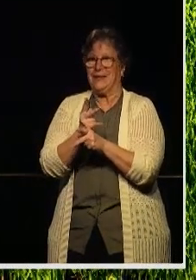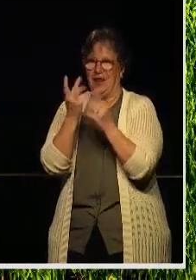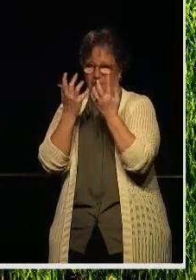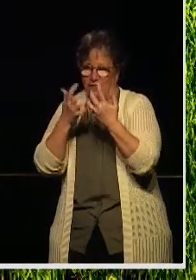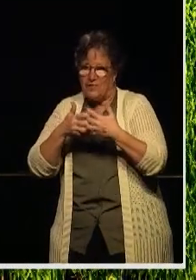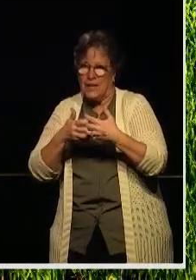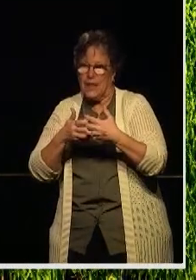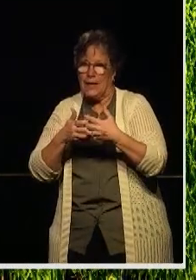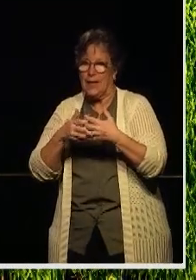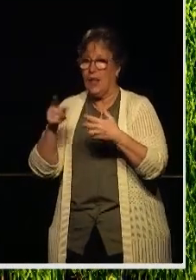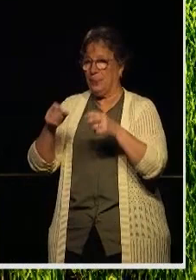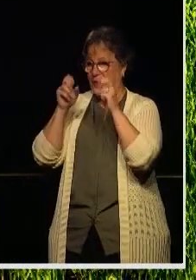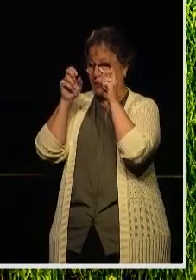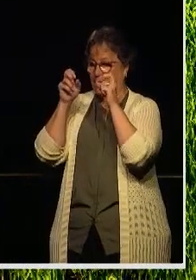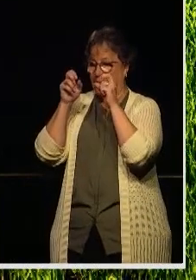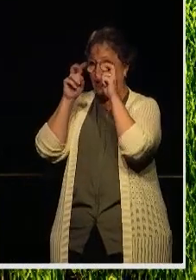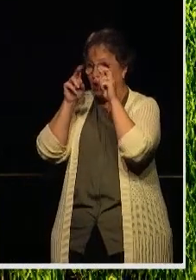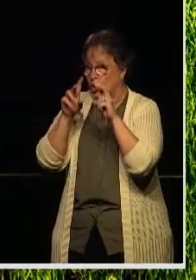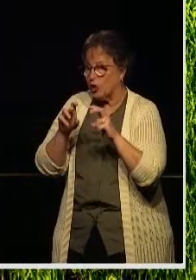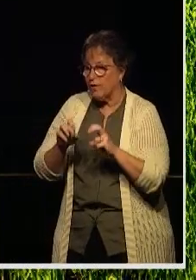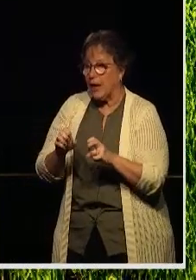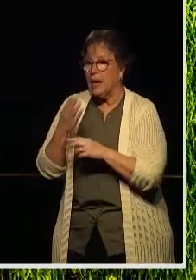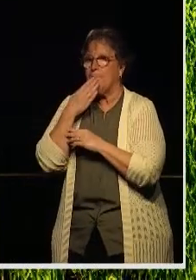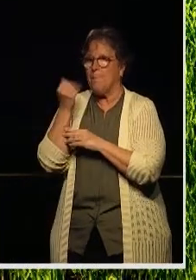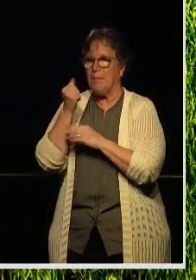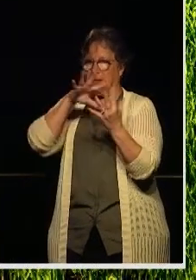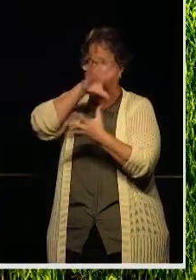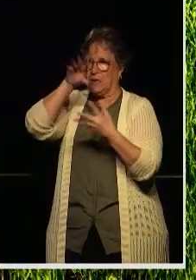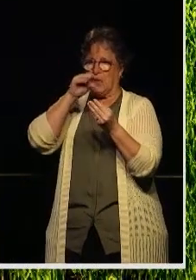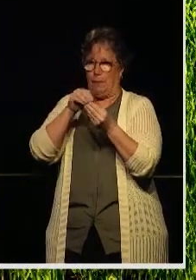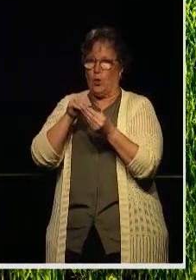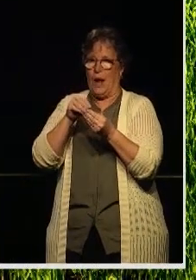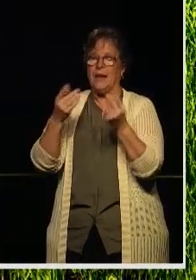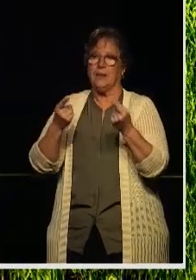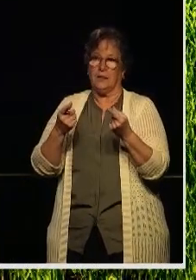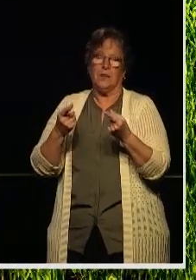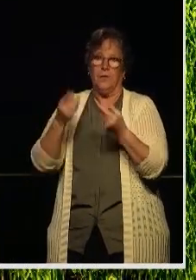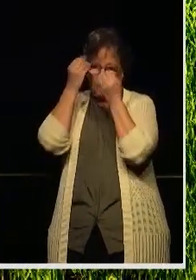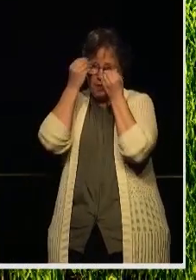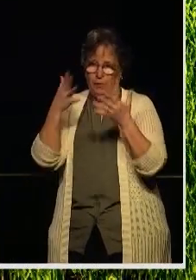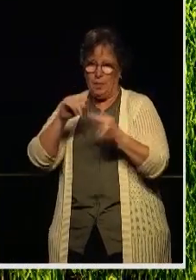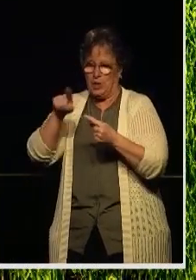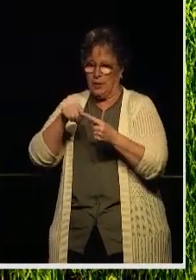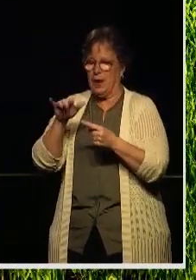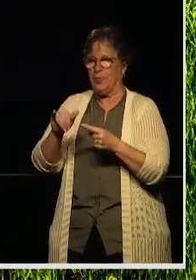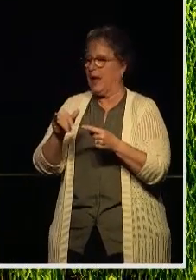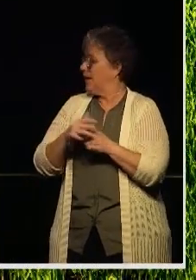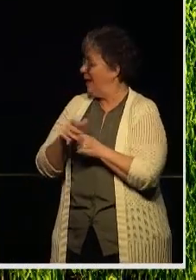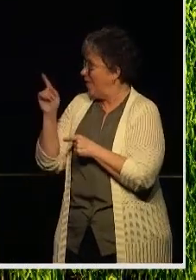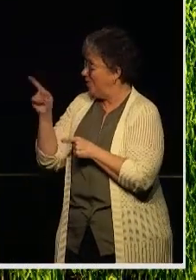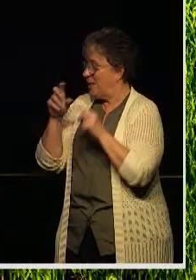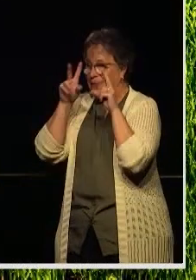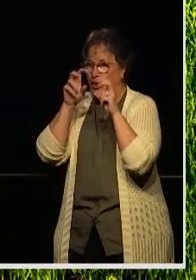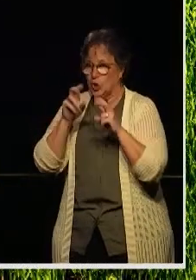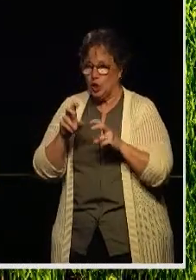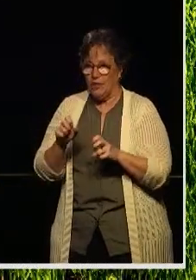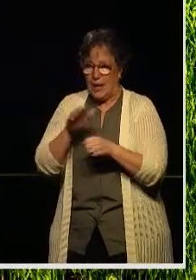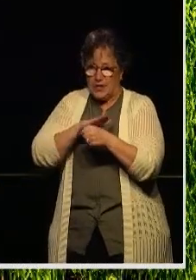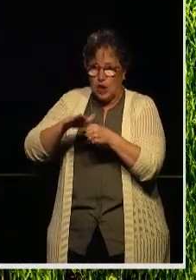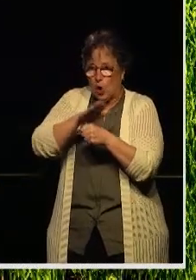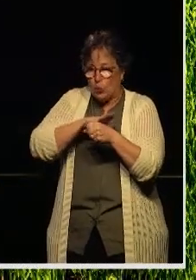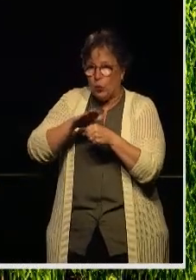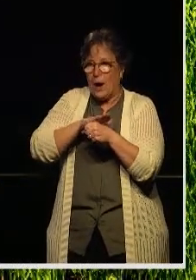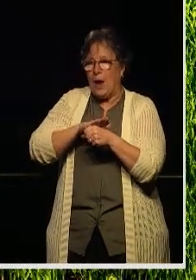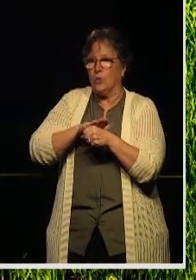survey best summarizes the results of that research. A Cornell survey of specialty mushroom farmers across the entire Atlantic coast found